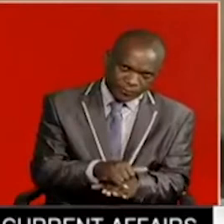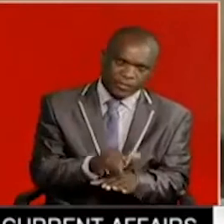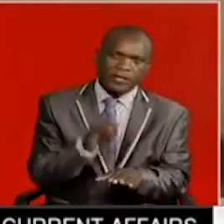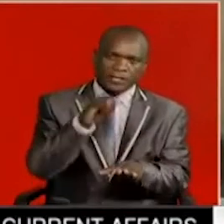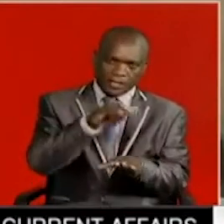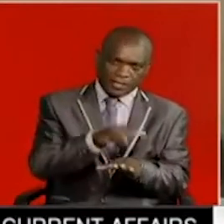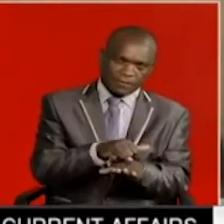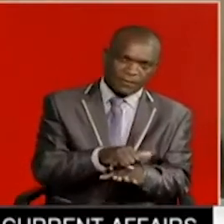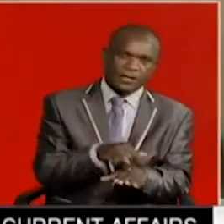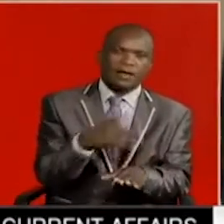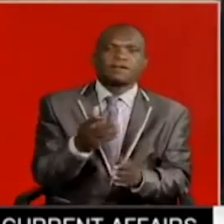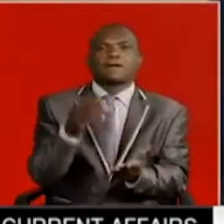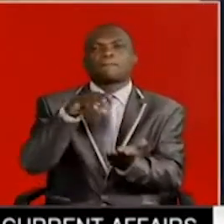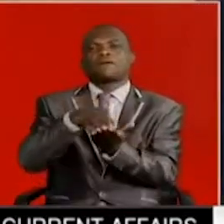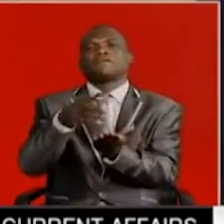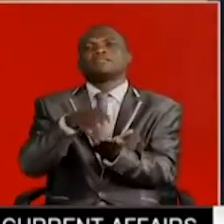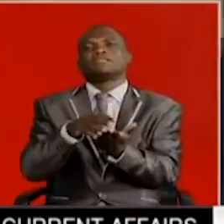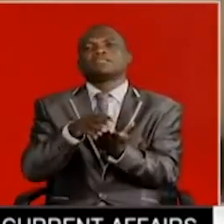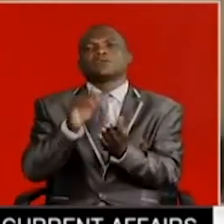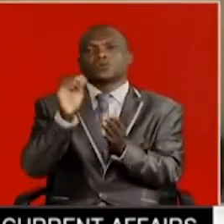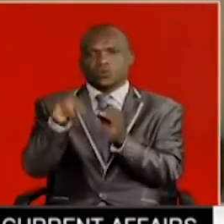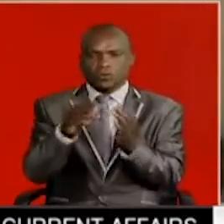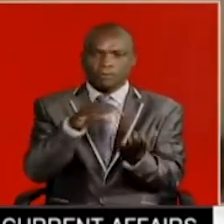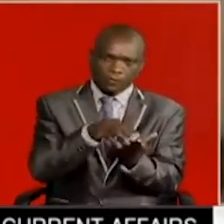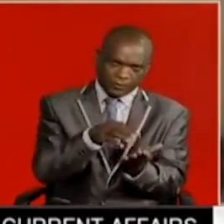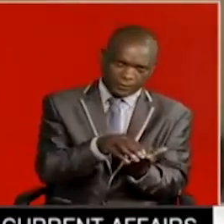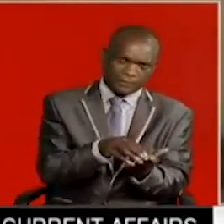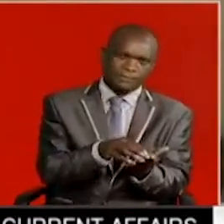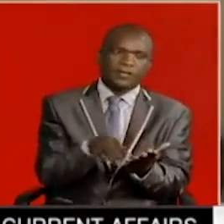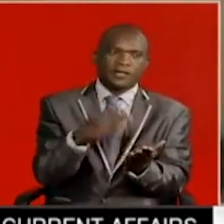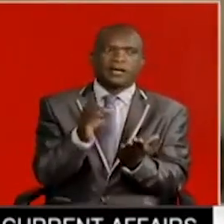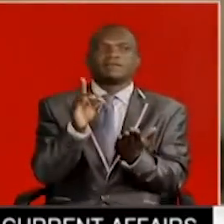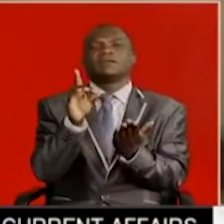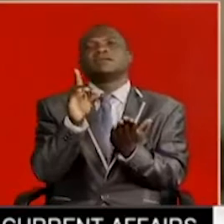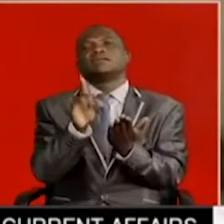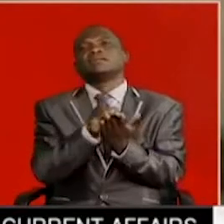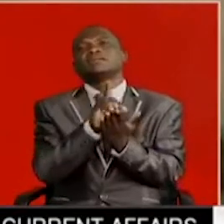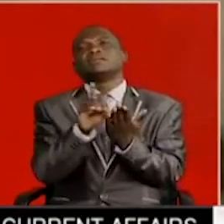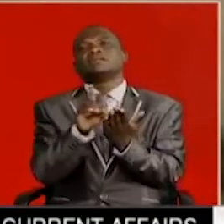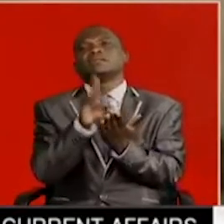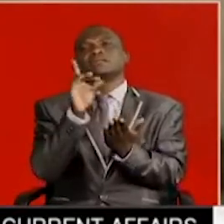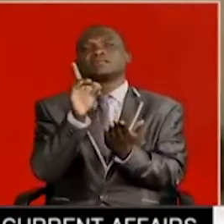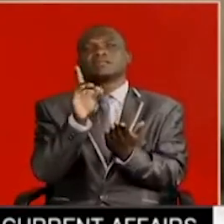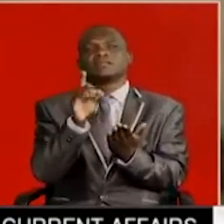distributed to police, to provinces and districts under police escort.